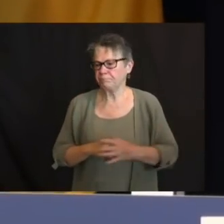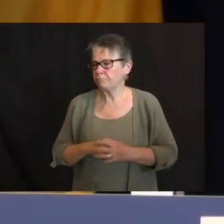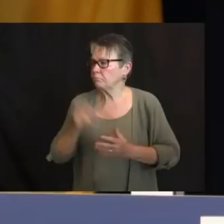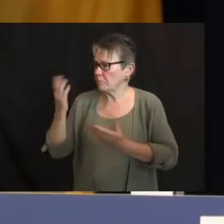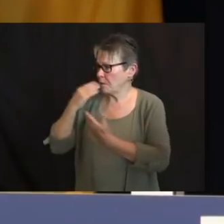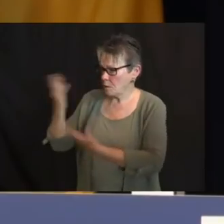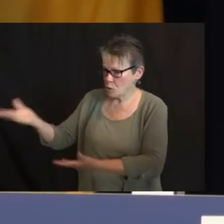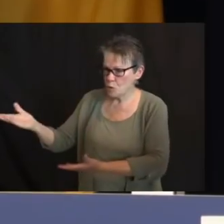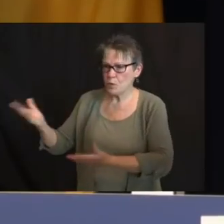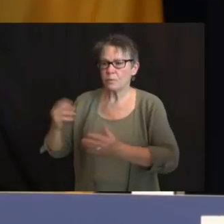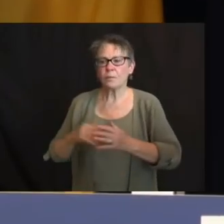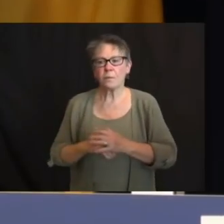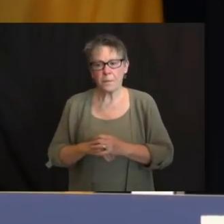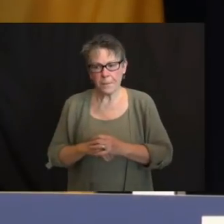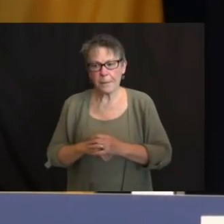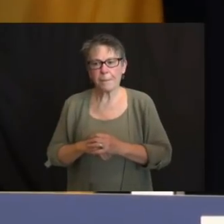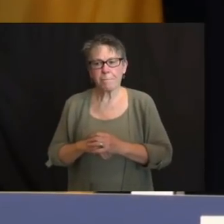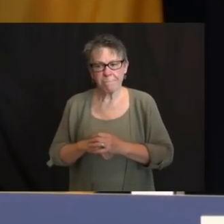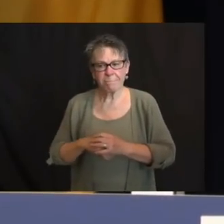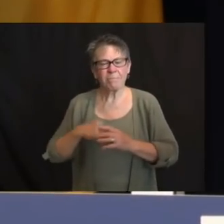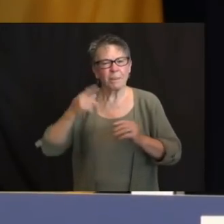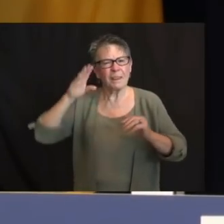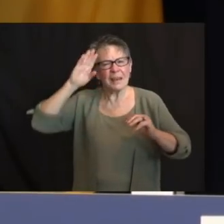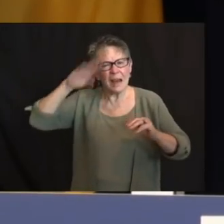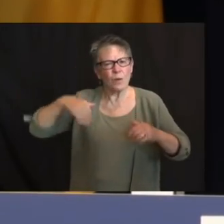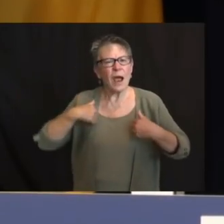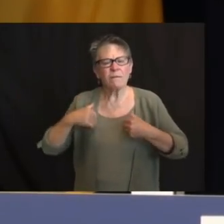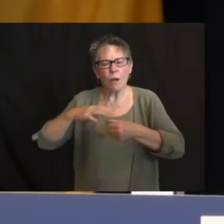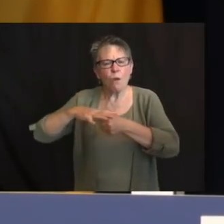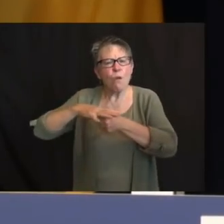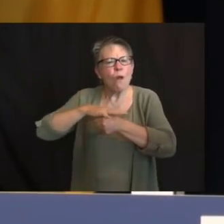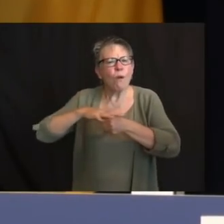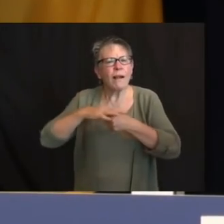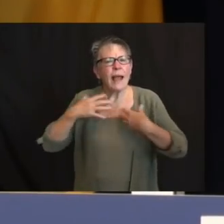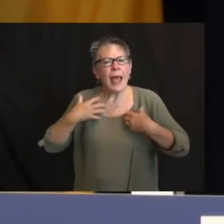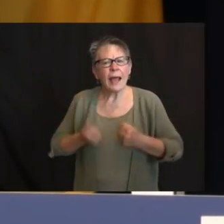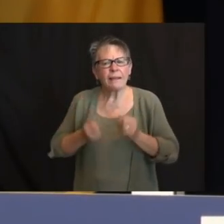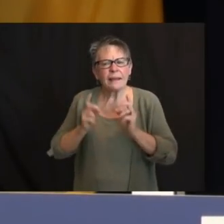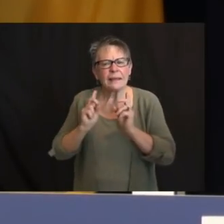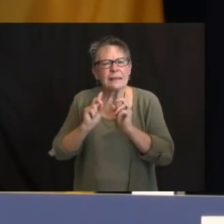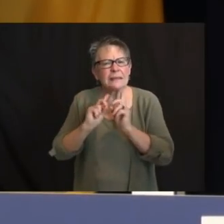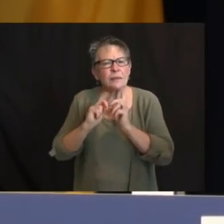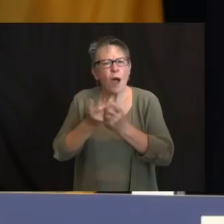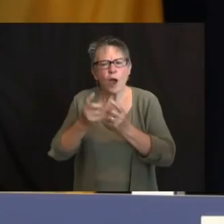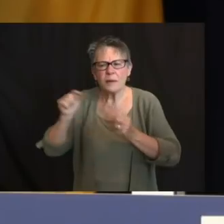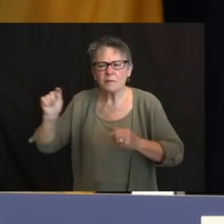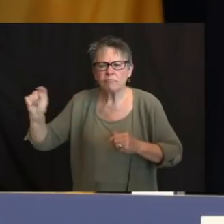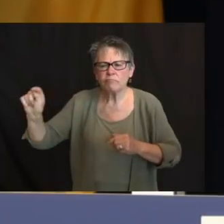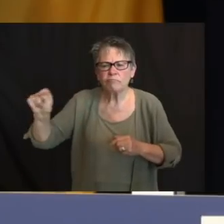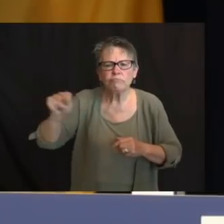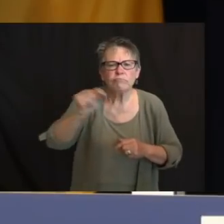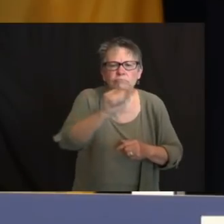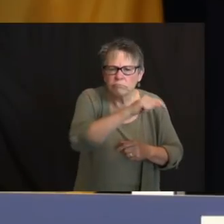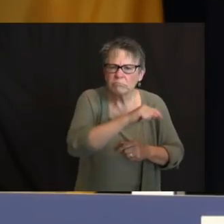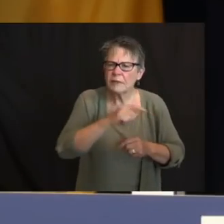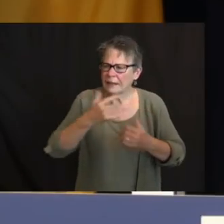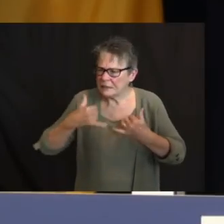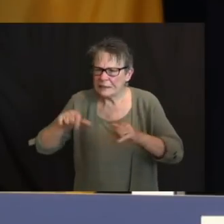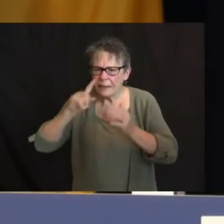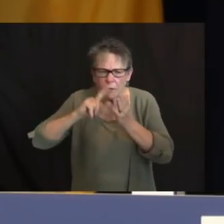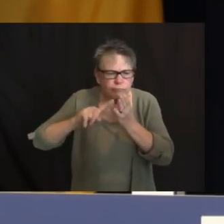contact tracing to limit the spread of COVID-19. Contact tracing is something they're well experienced